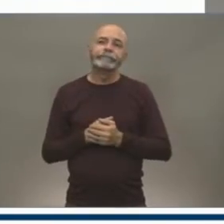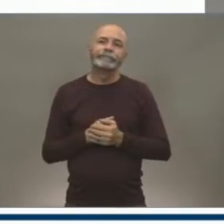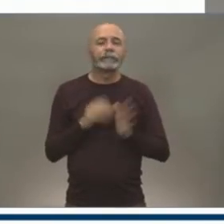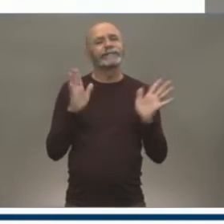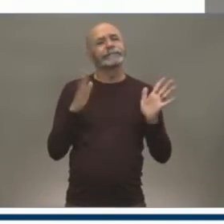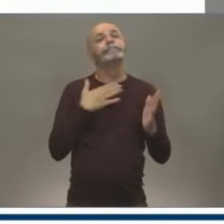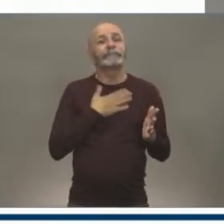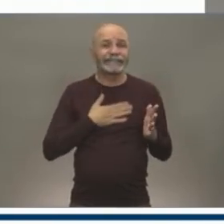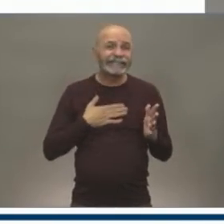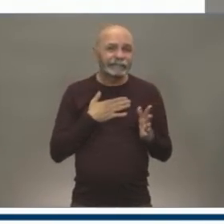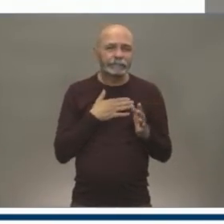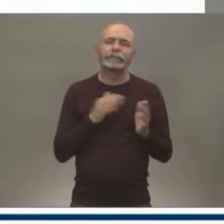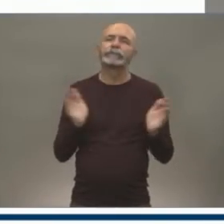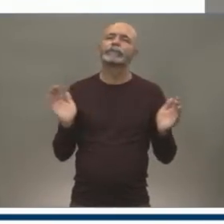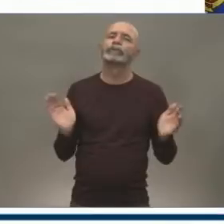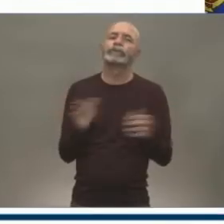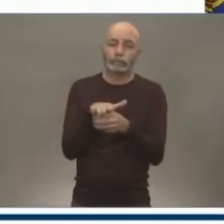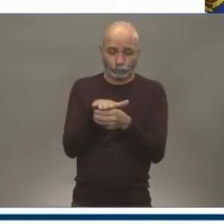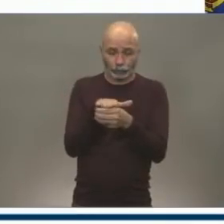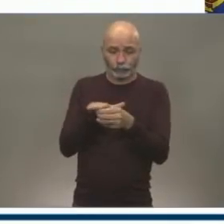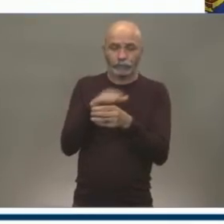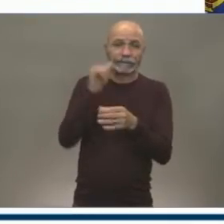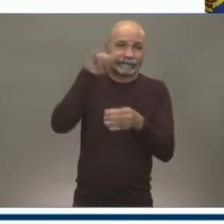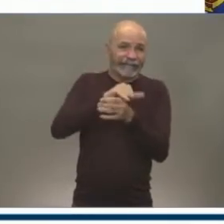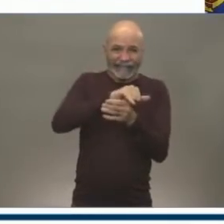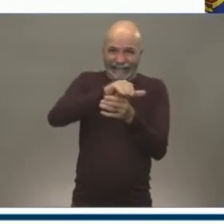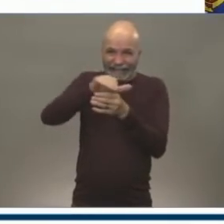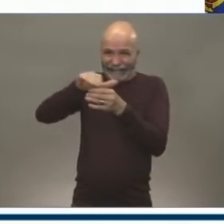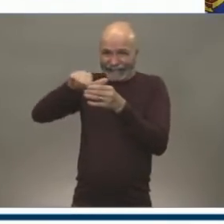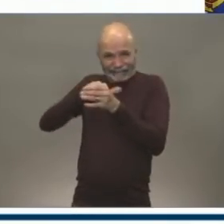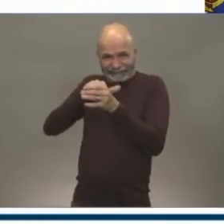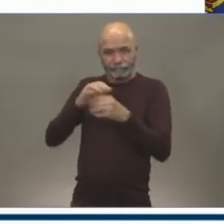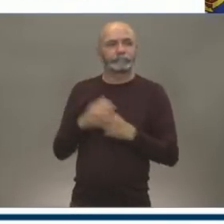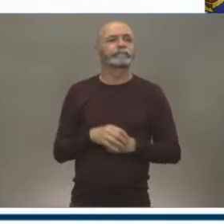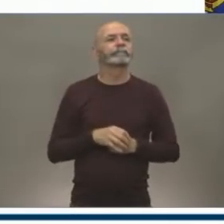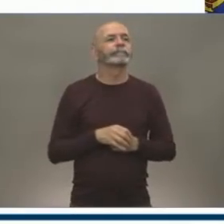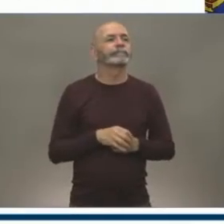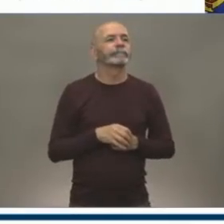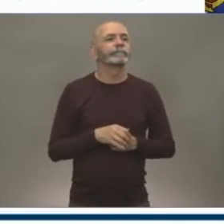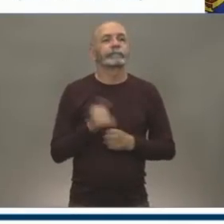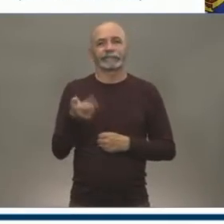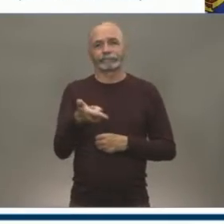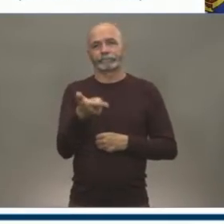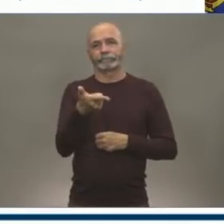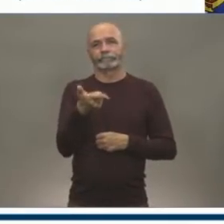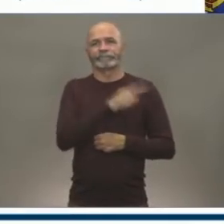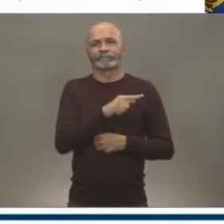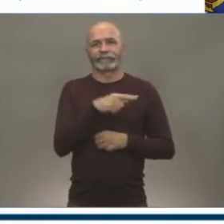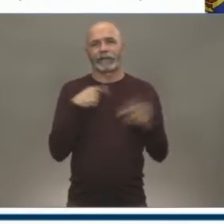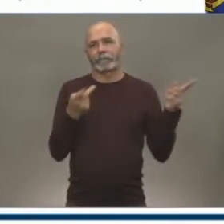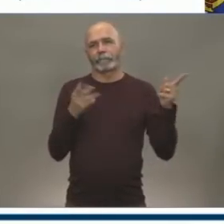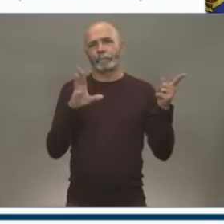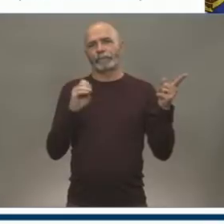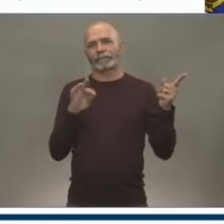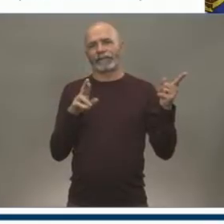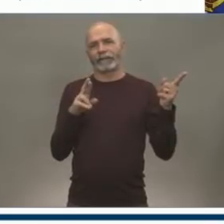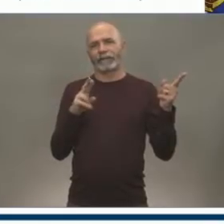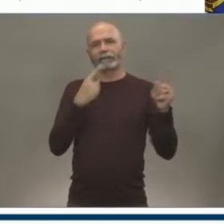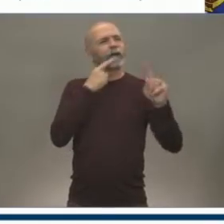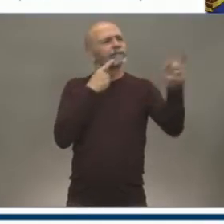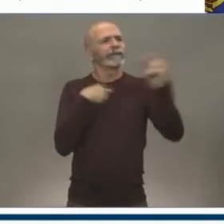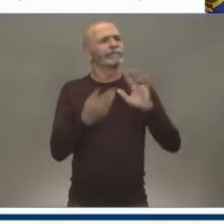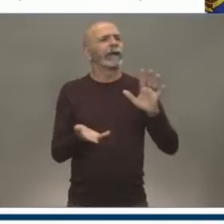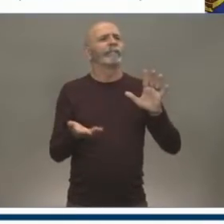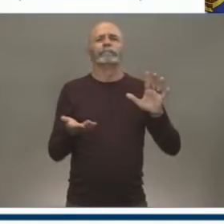home. Premier. Thank you, Dr. Strang. I think I like that prioritizing sleep one. I think it might be the one for the